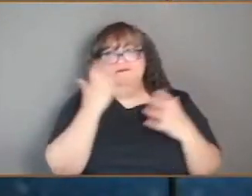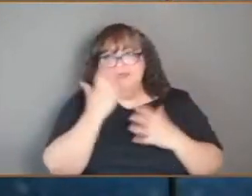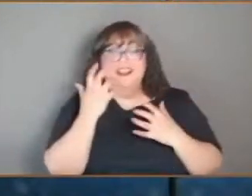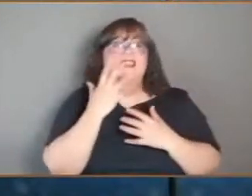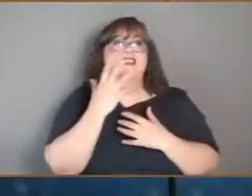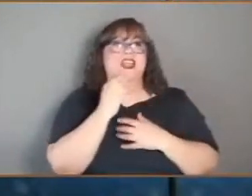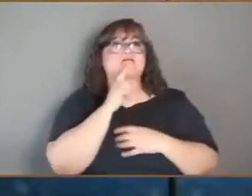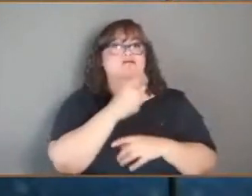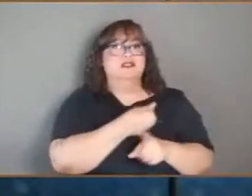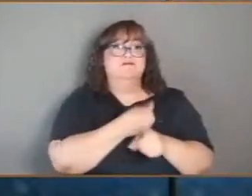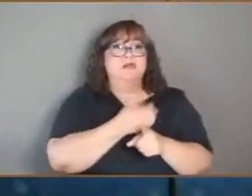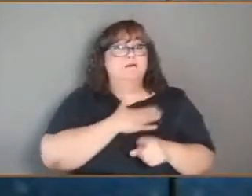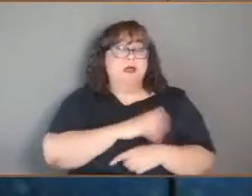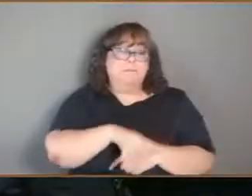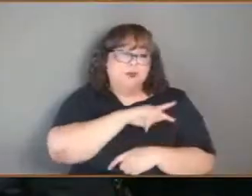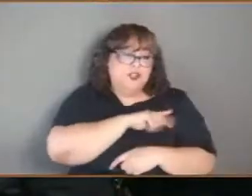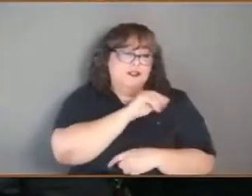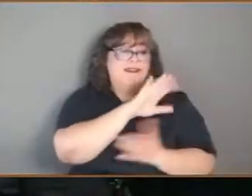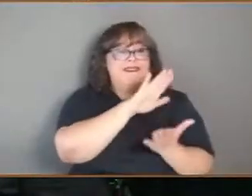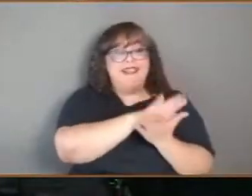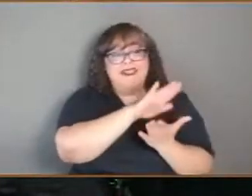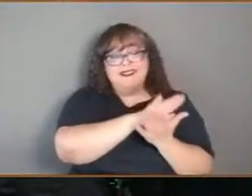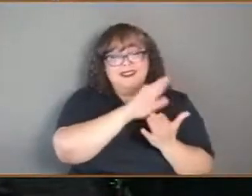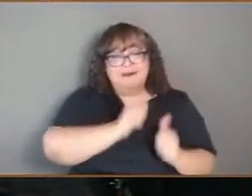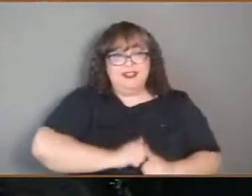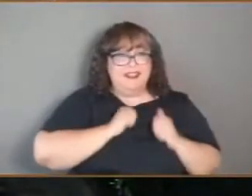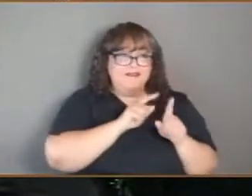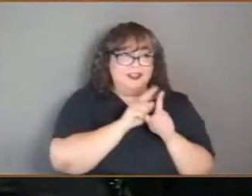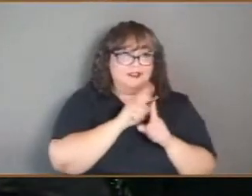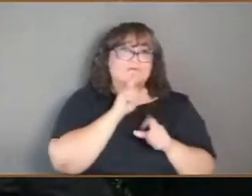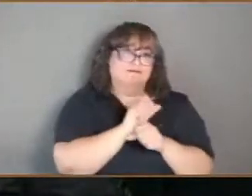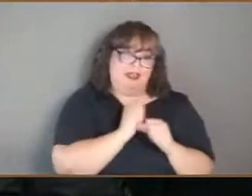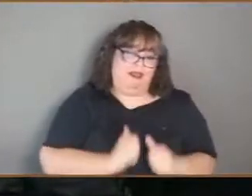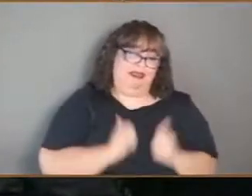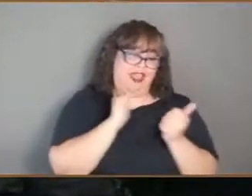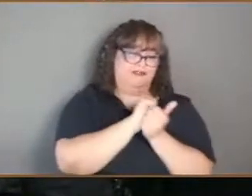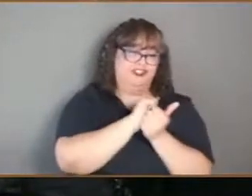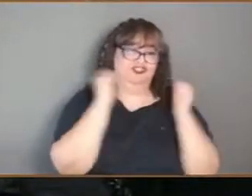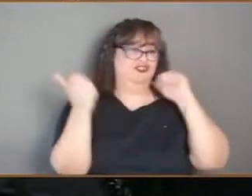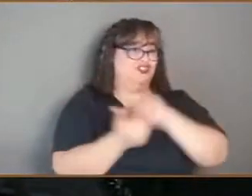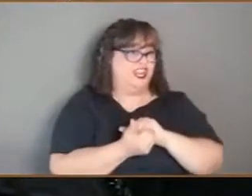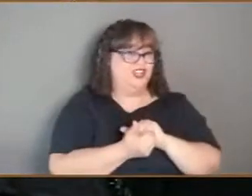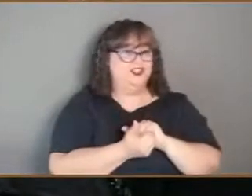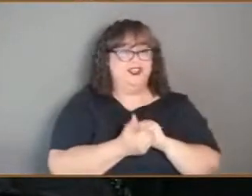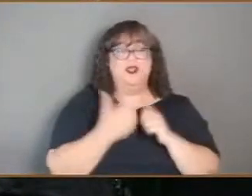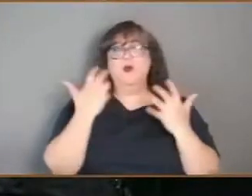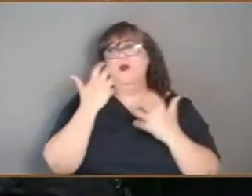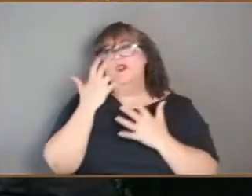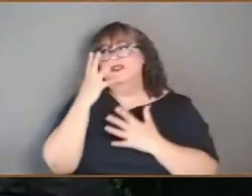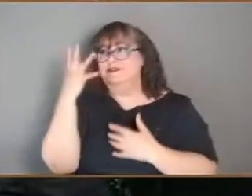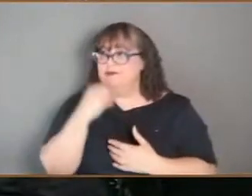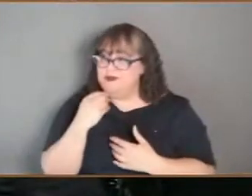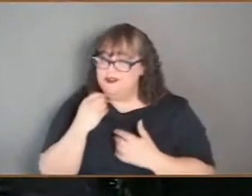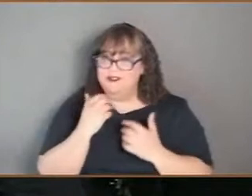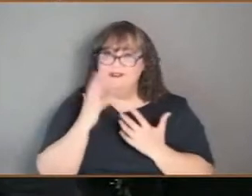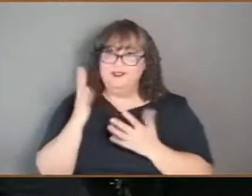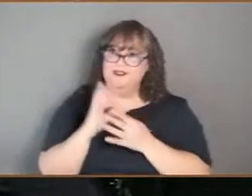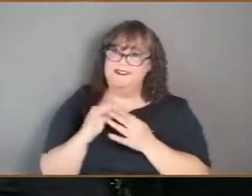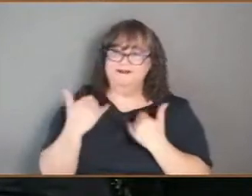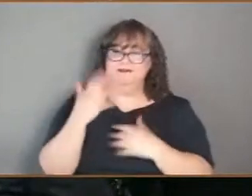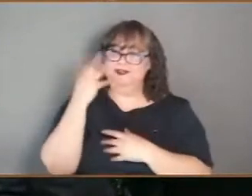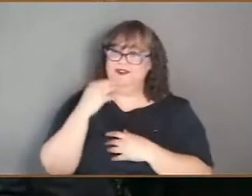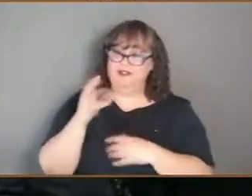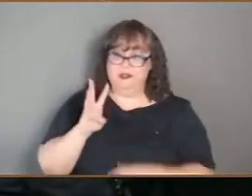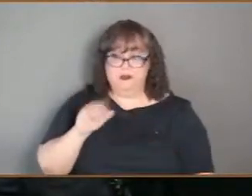personal life and my academic life, so it was life-changing. Yeah, that's beautiful, the way that you said that. And Wilbert, do you kind of share that same life-changing Absolutely